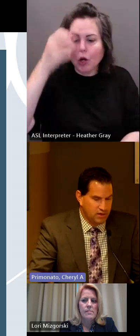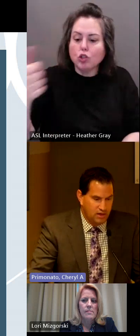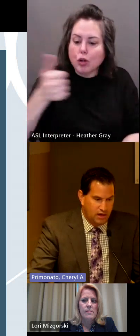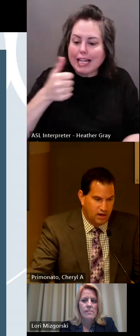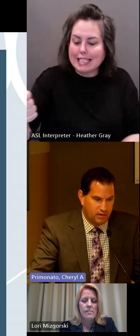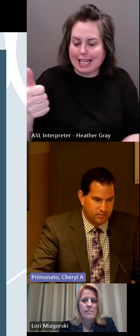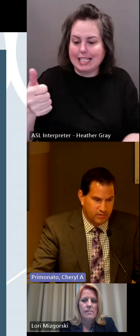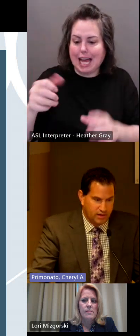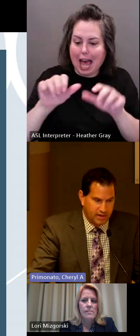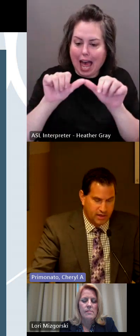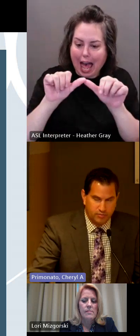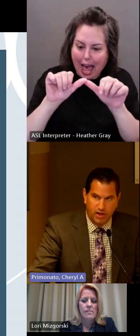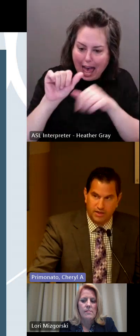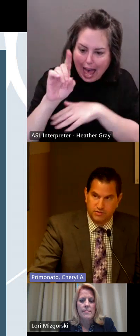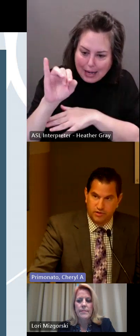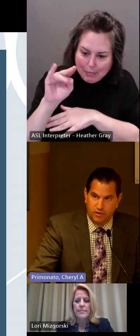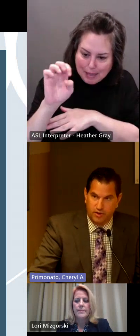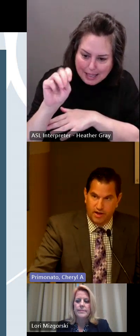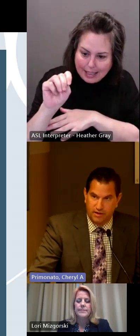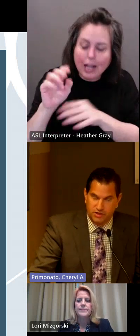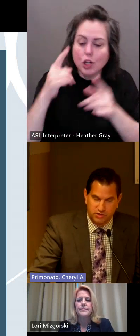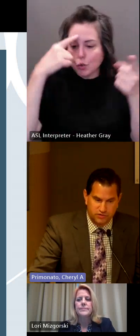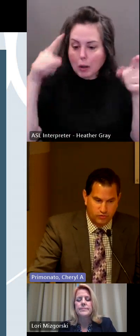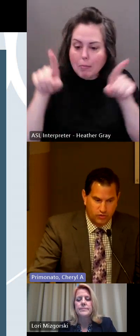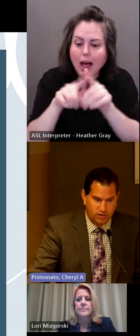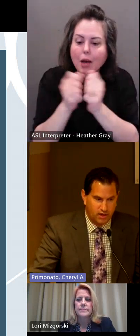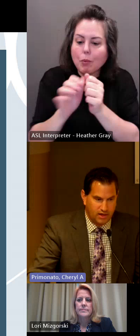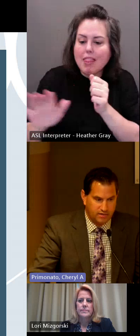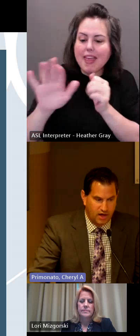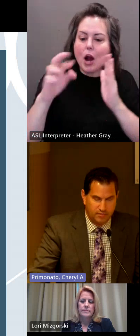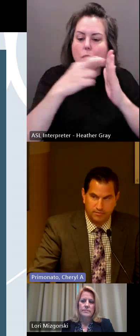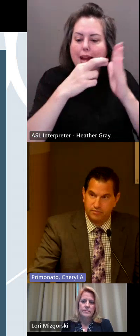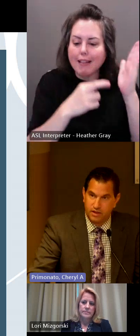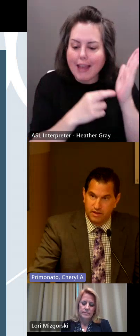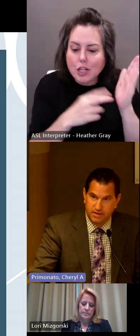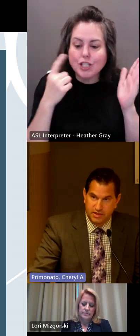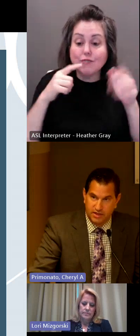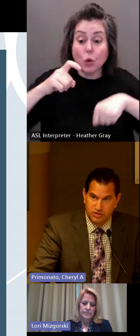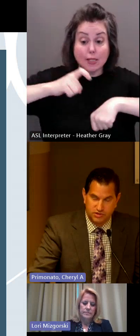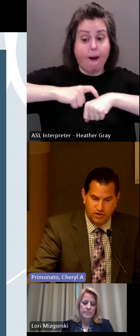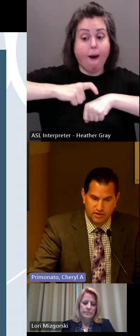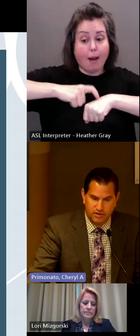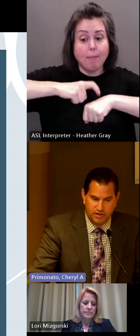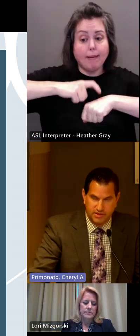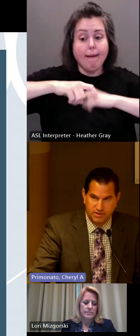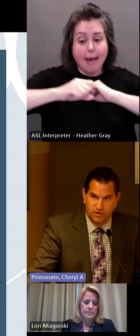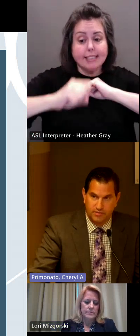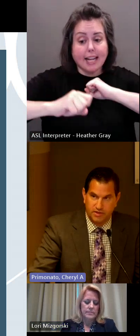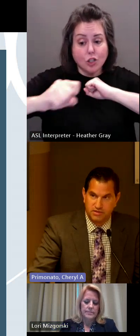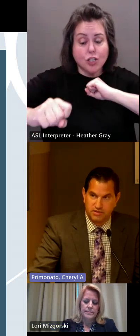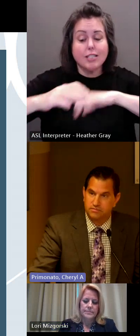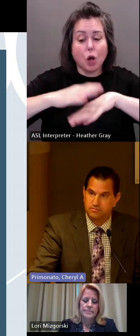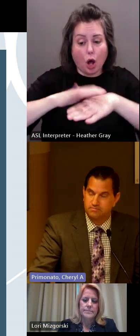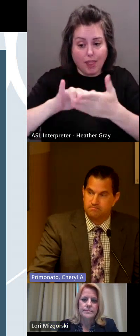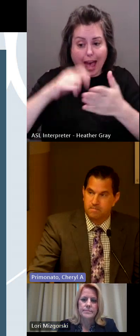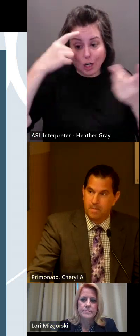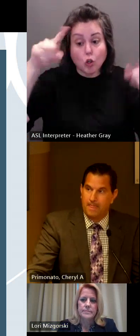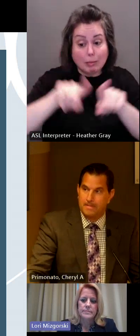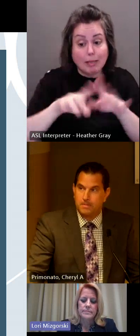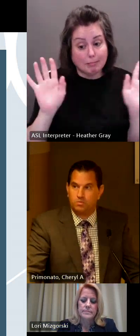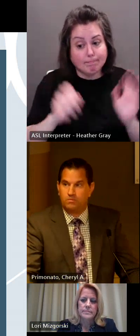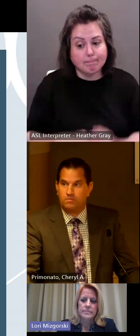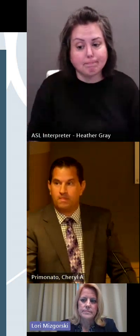well, in compliance with their regulations for time extensions on these agreements.